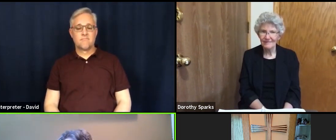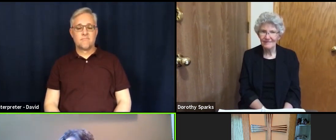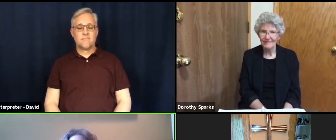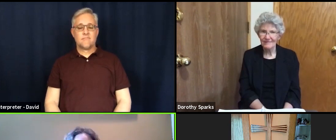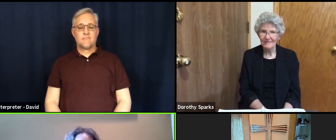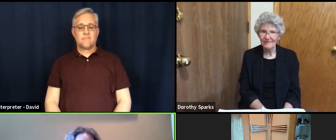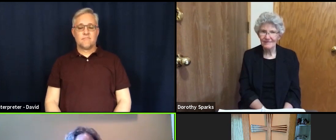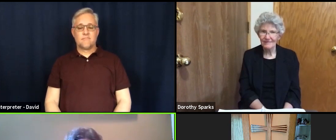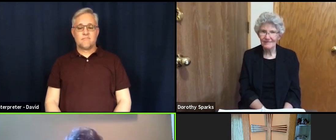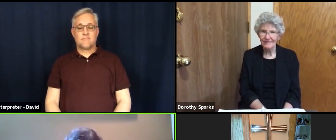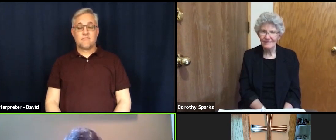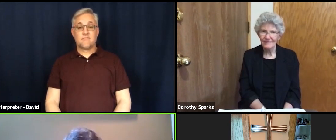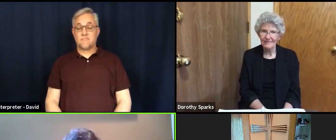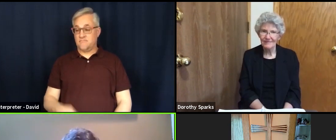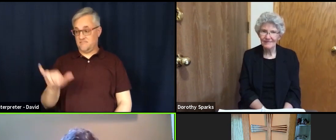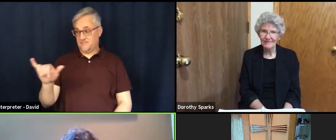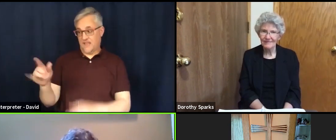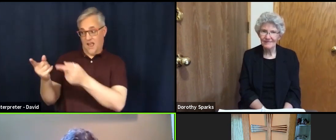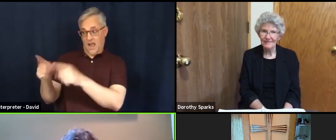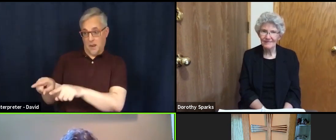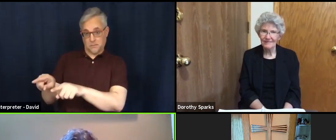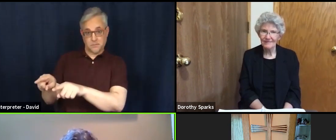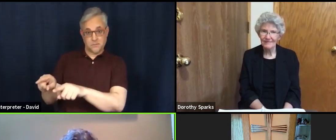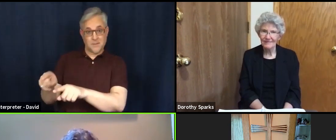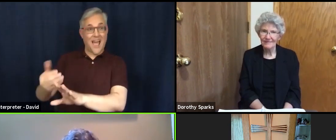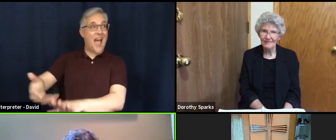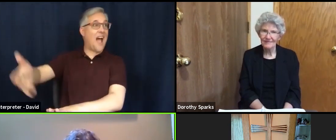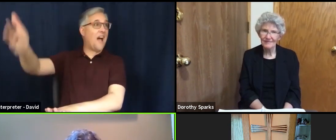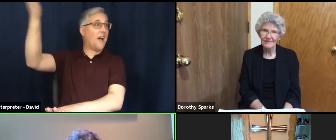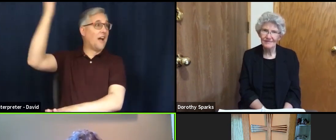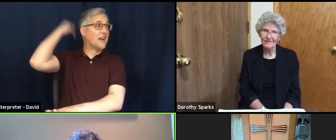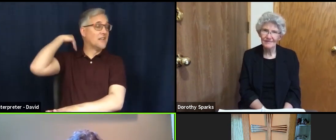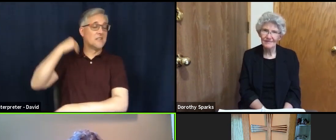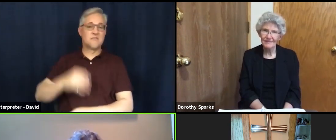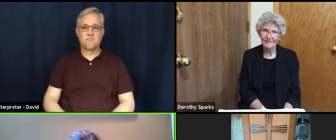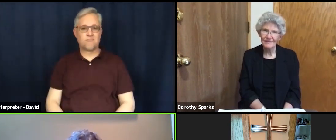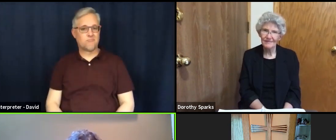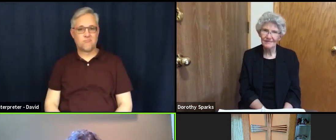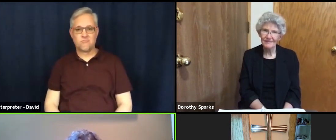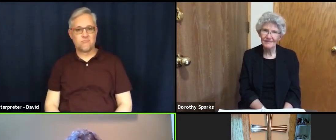That was in 2002. She wrote a couple other memories.